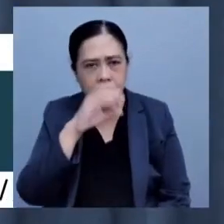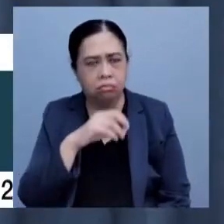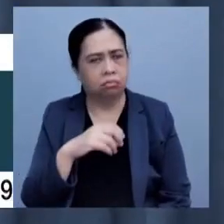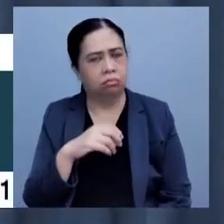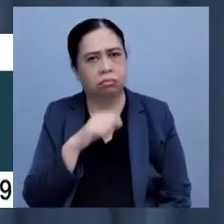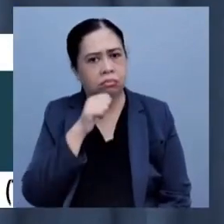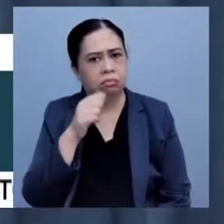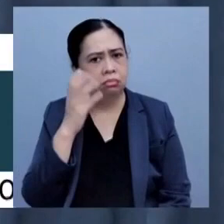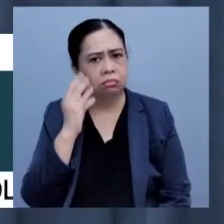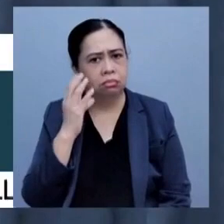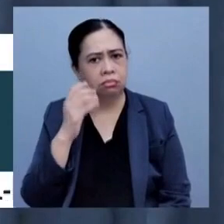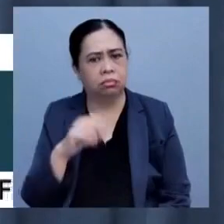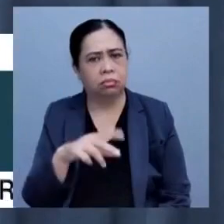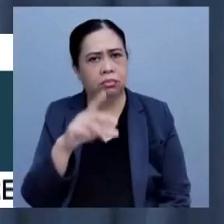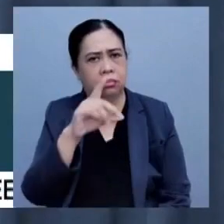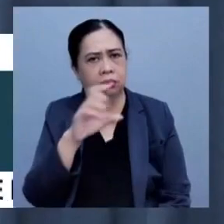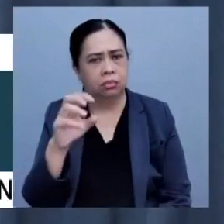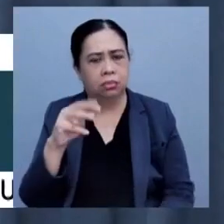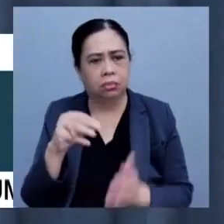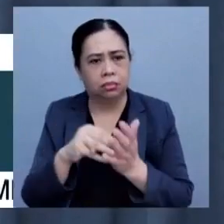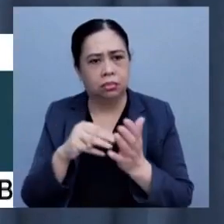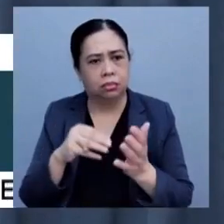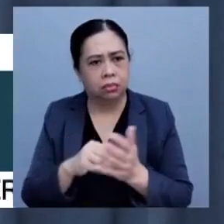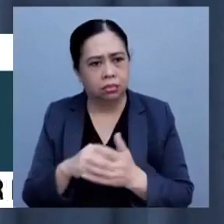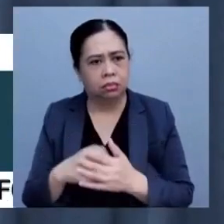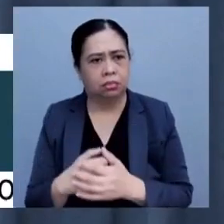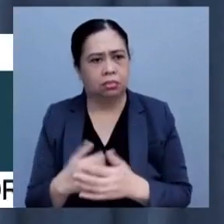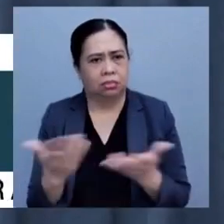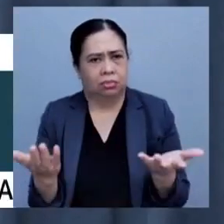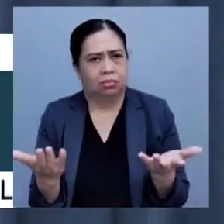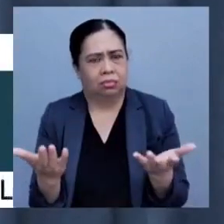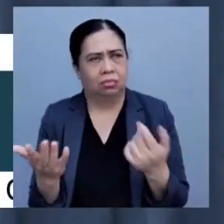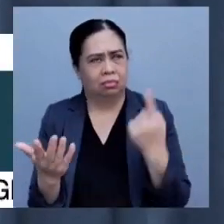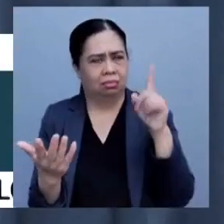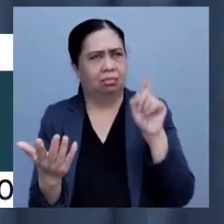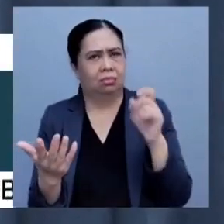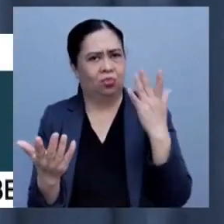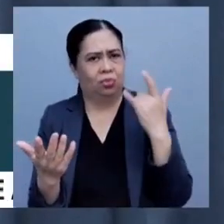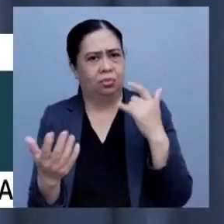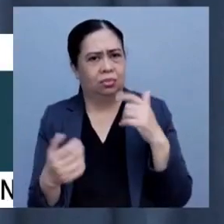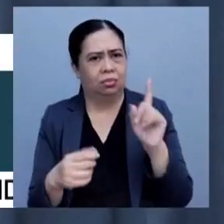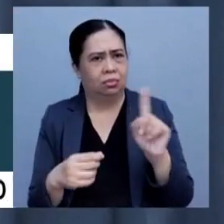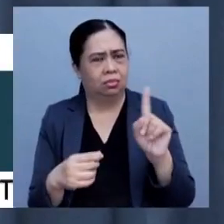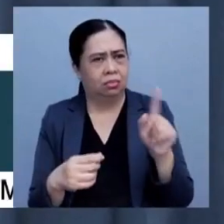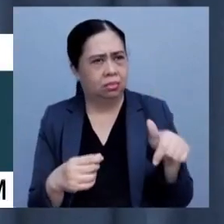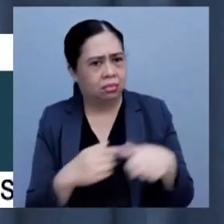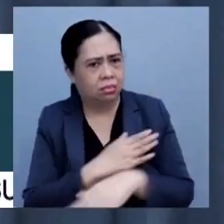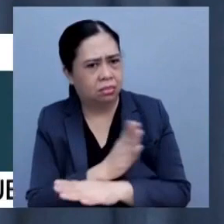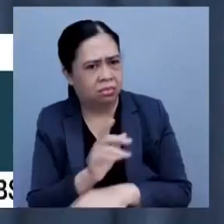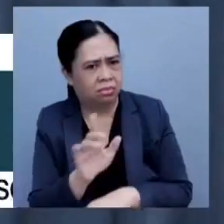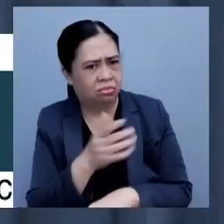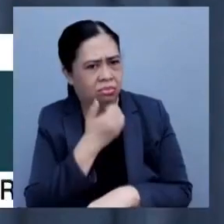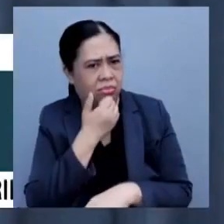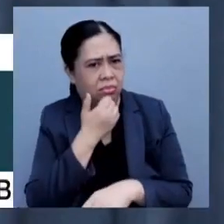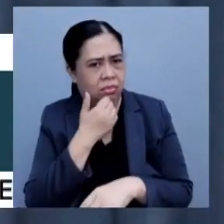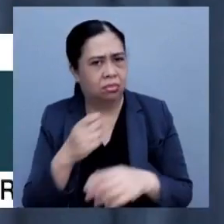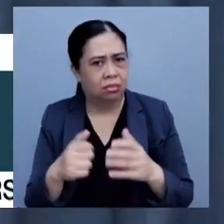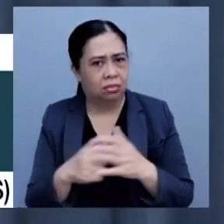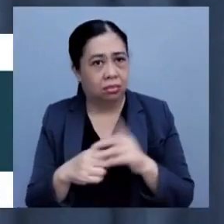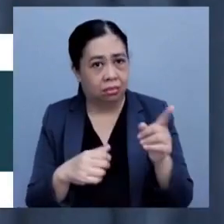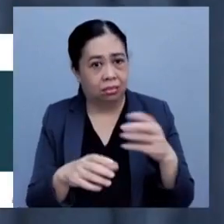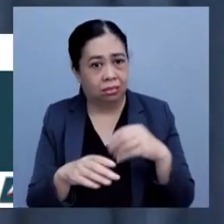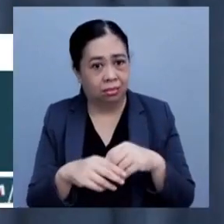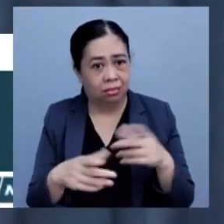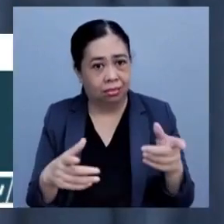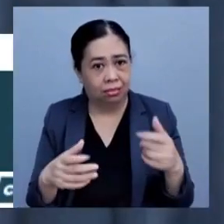hindi umabot sa 100 million. Eh, mapapatanong ka talaga, bakit? Ano bang meron sa Davao? Eh, inaagaw din ba yan ng